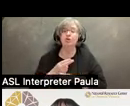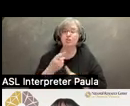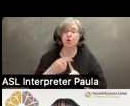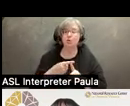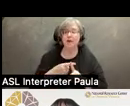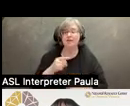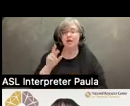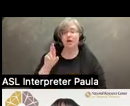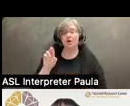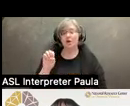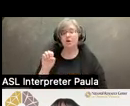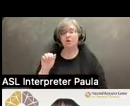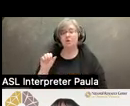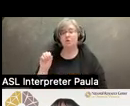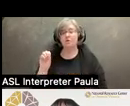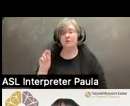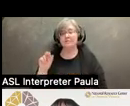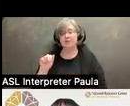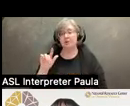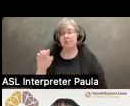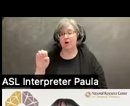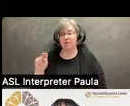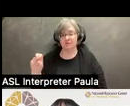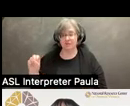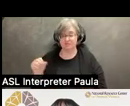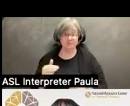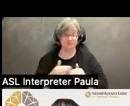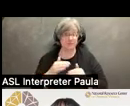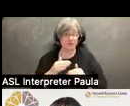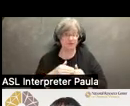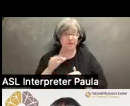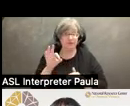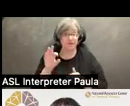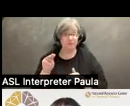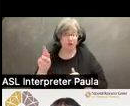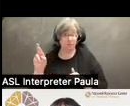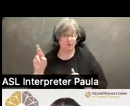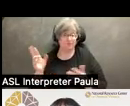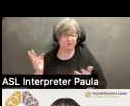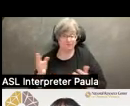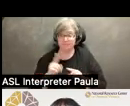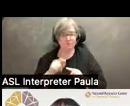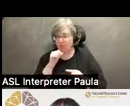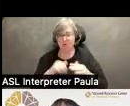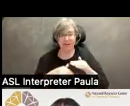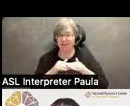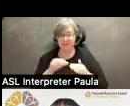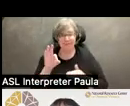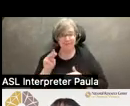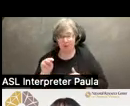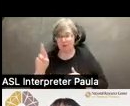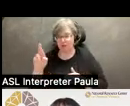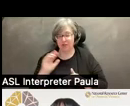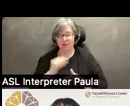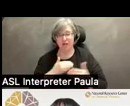this person has selected it might be above a fair market rent, but we're not capped at a fair market rent, at least in